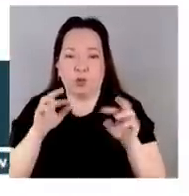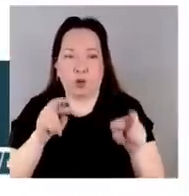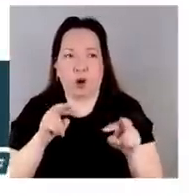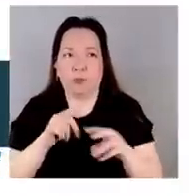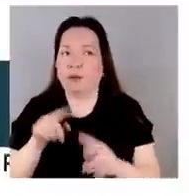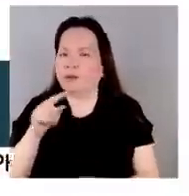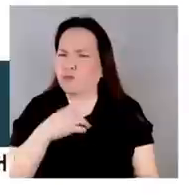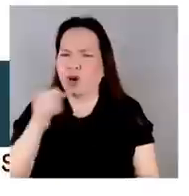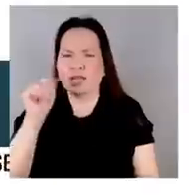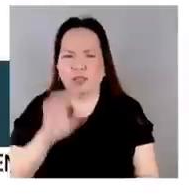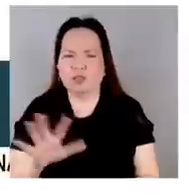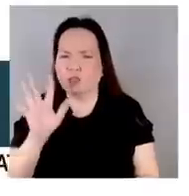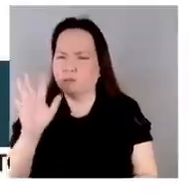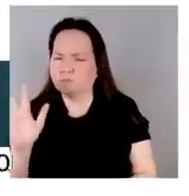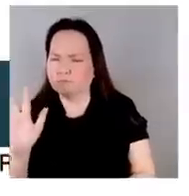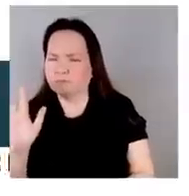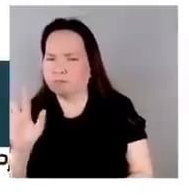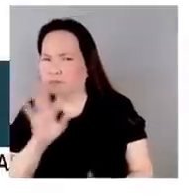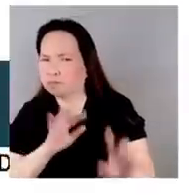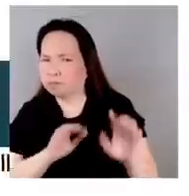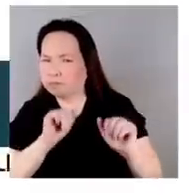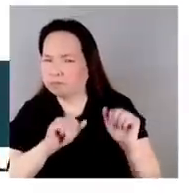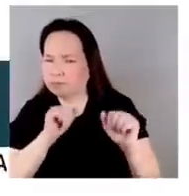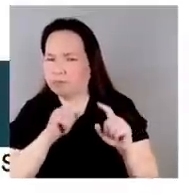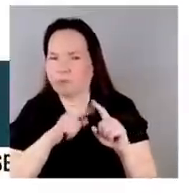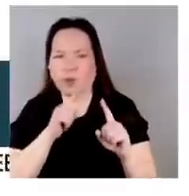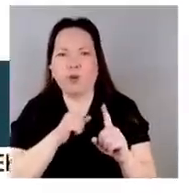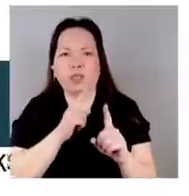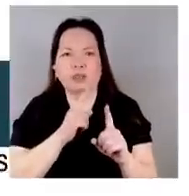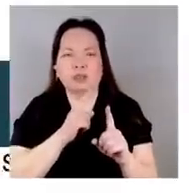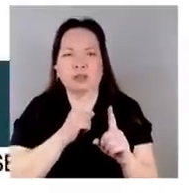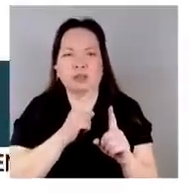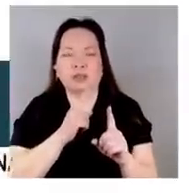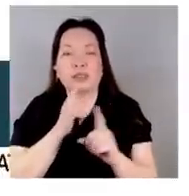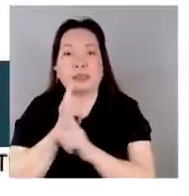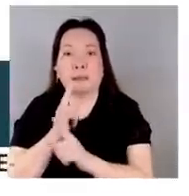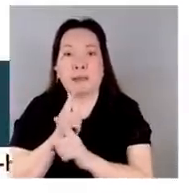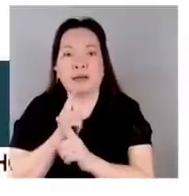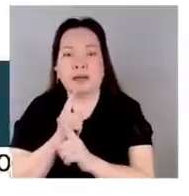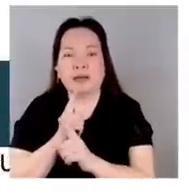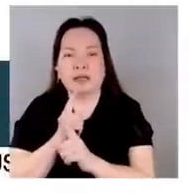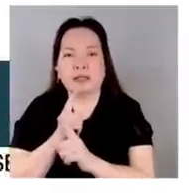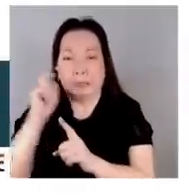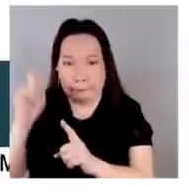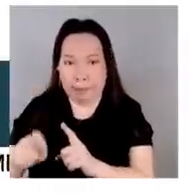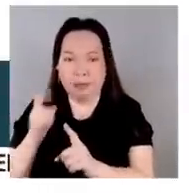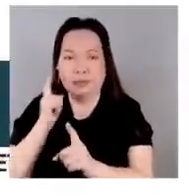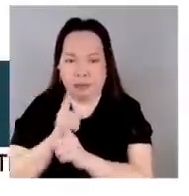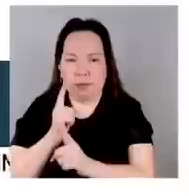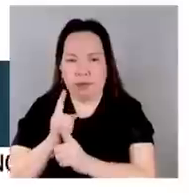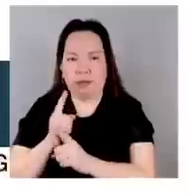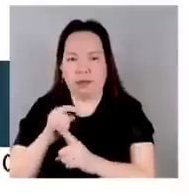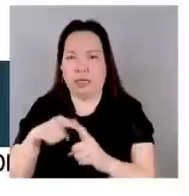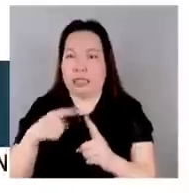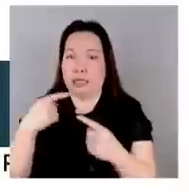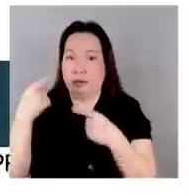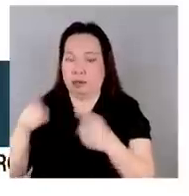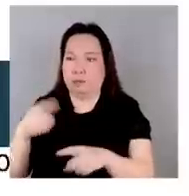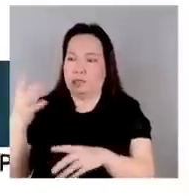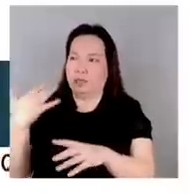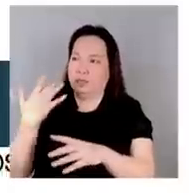assessment of the rights situation currently happening? In recent years, you've got the rise